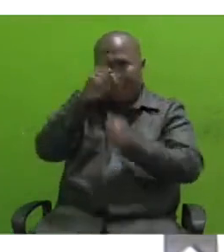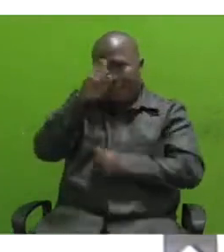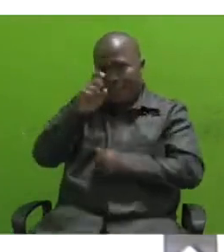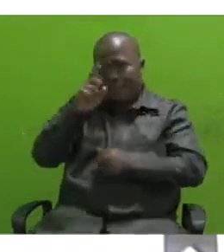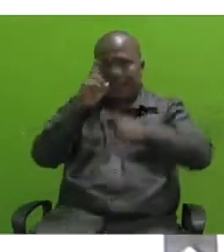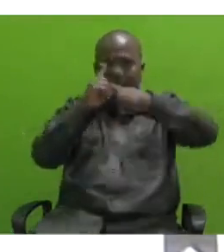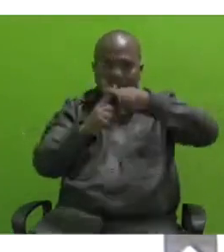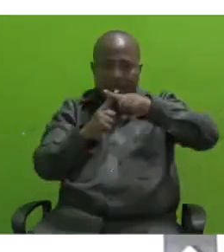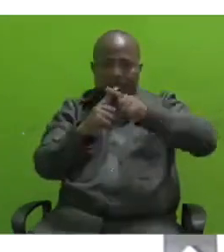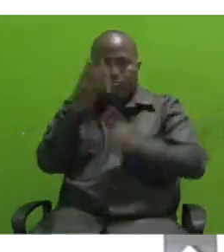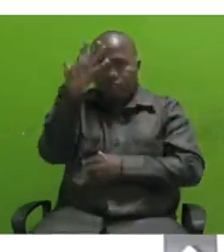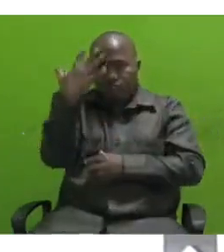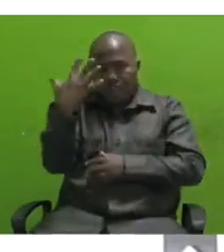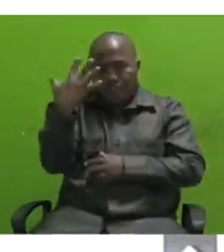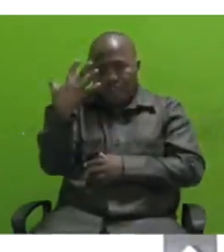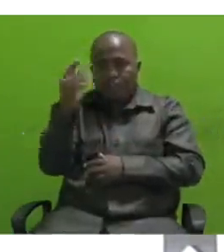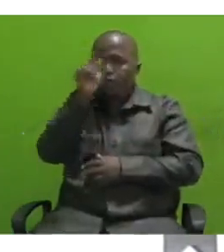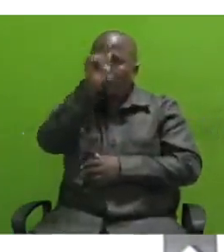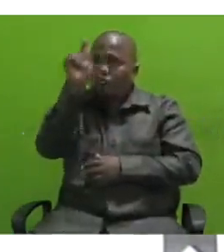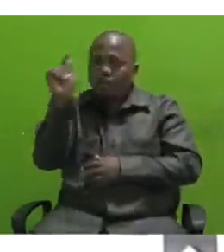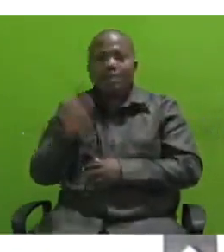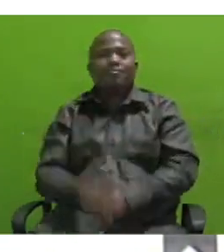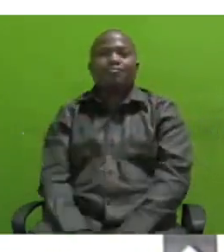5 squared.